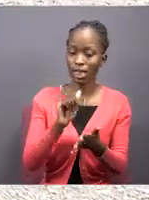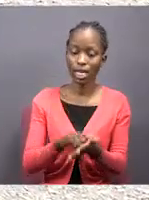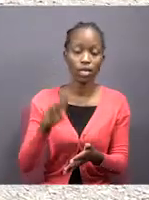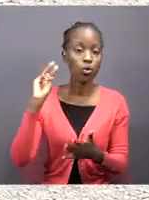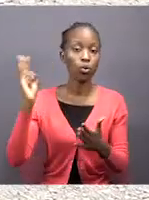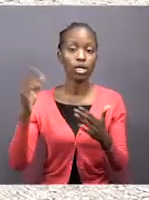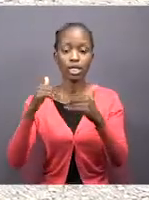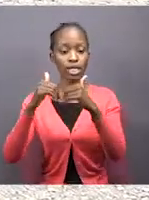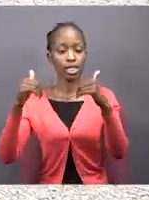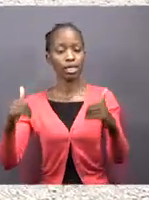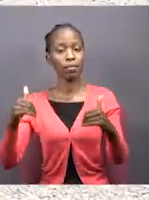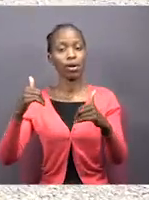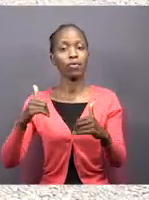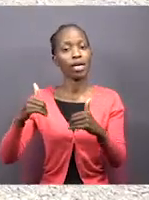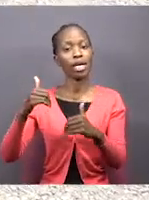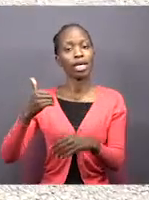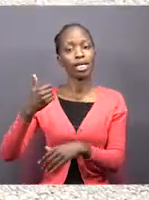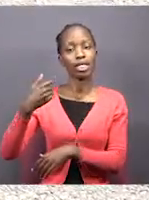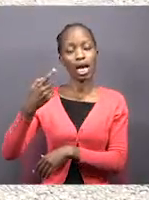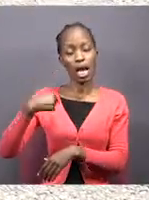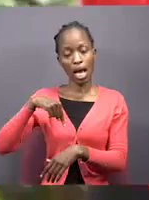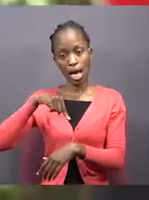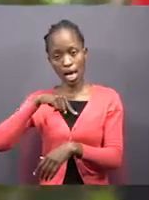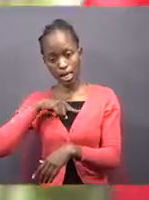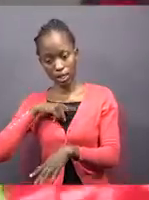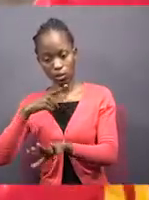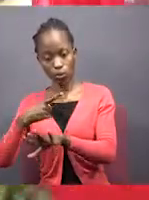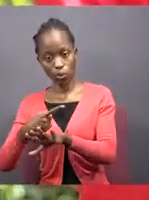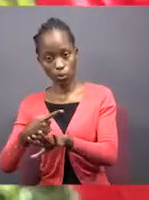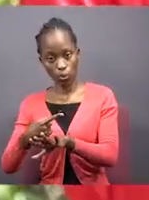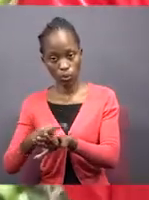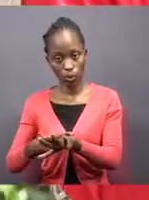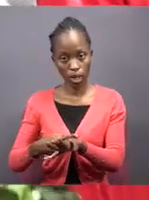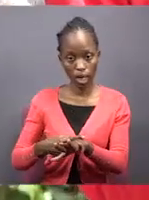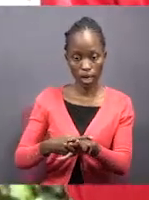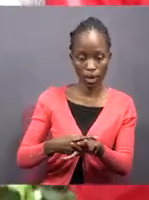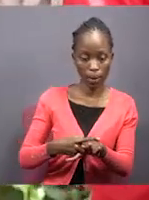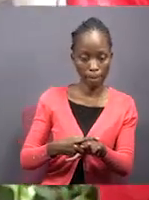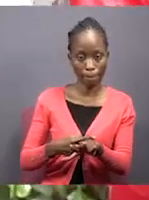us apart when I'm